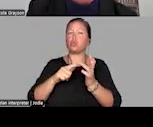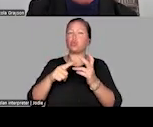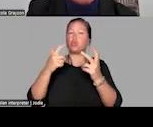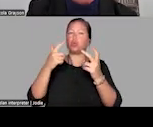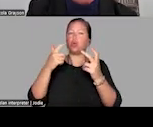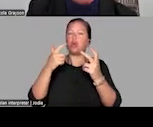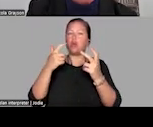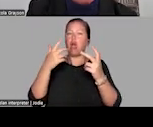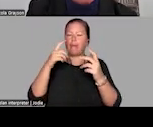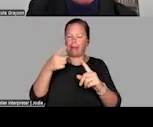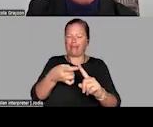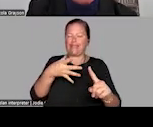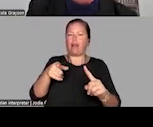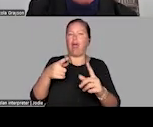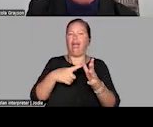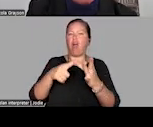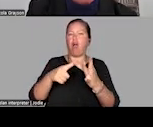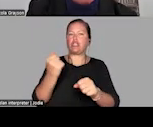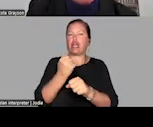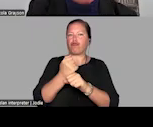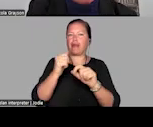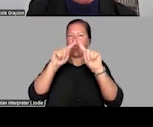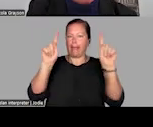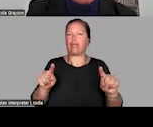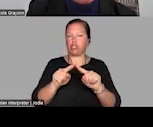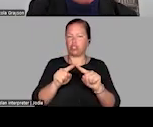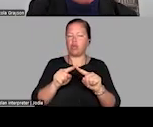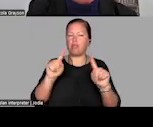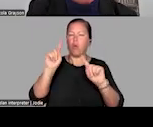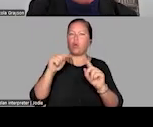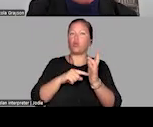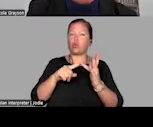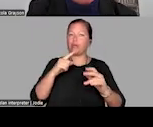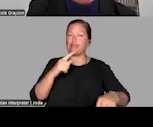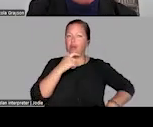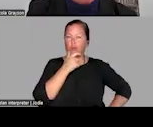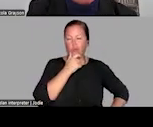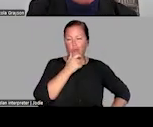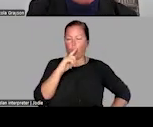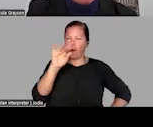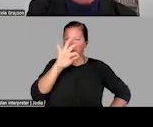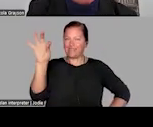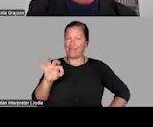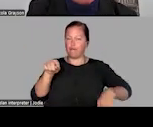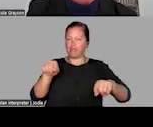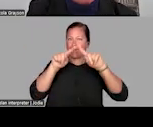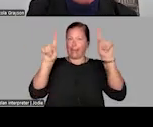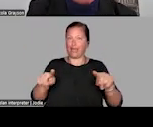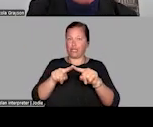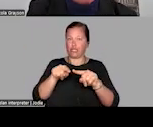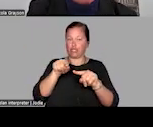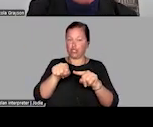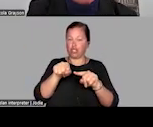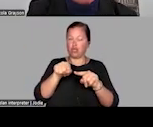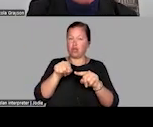of AI generated image to be able to say how much that piece of image coming from this particular